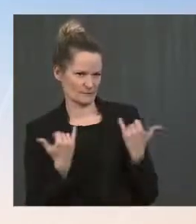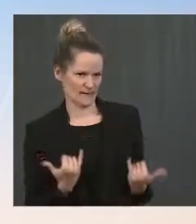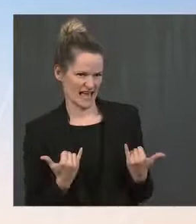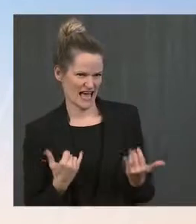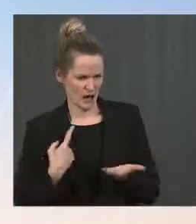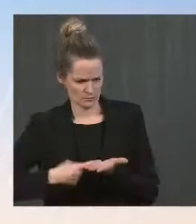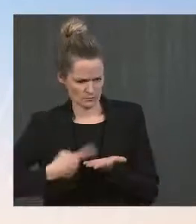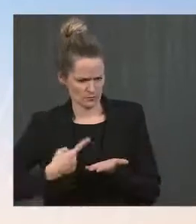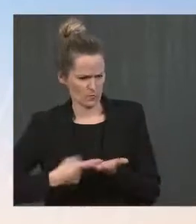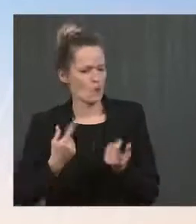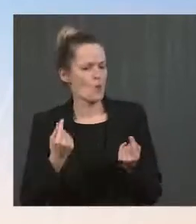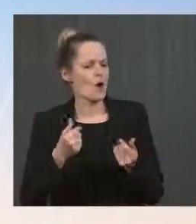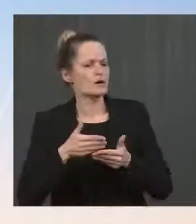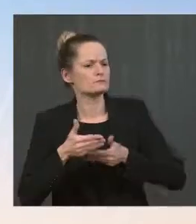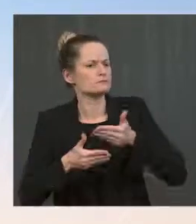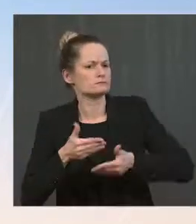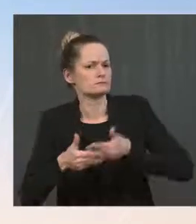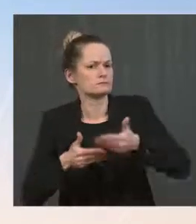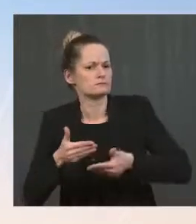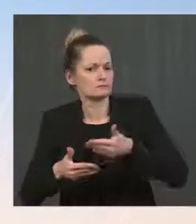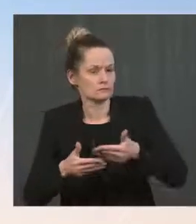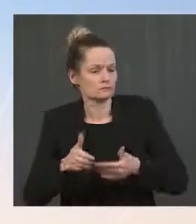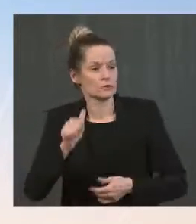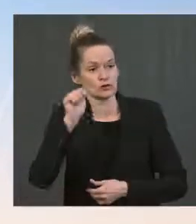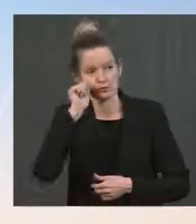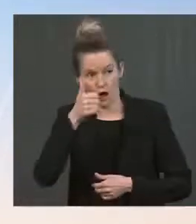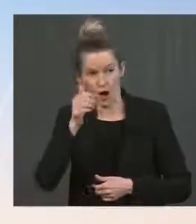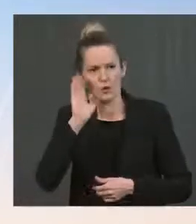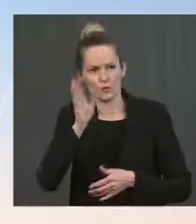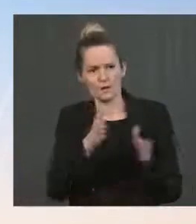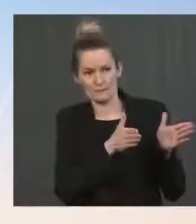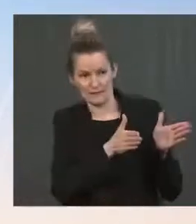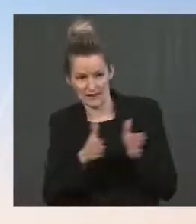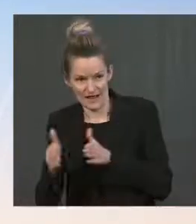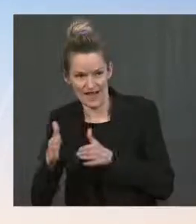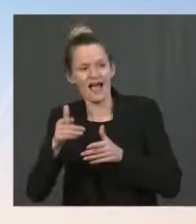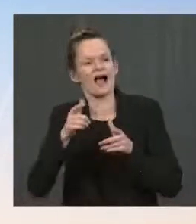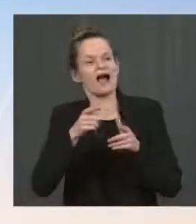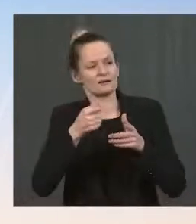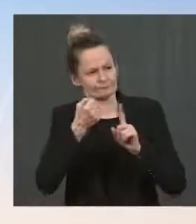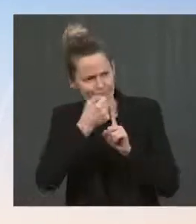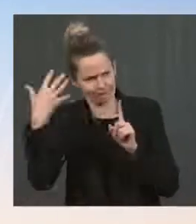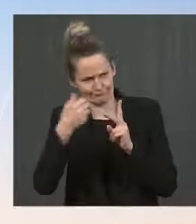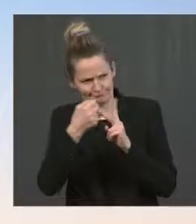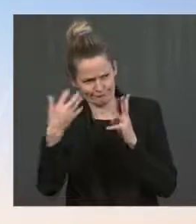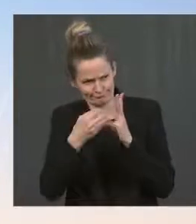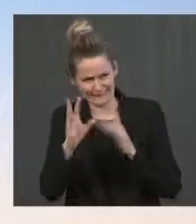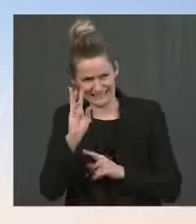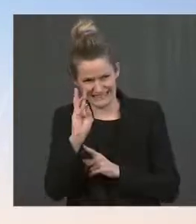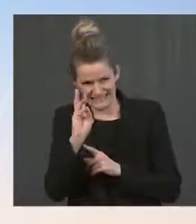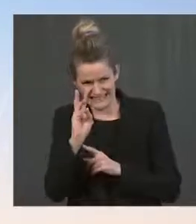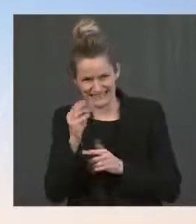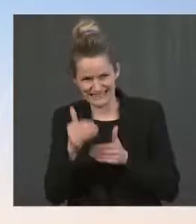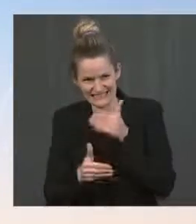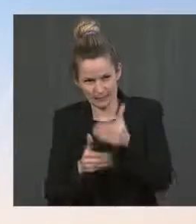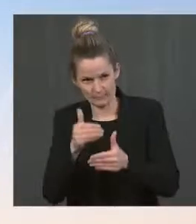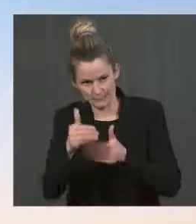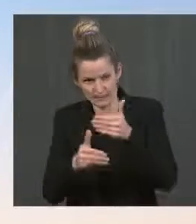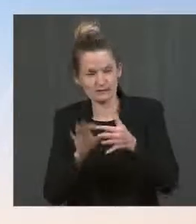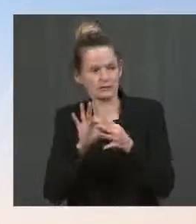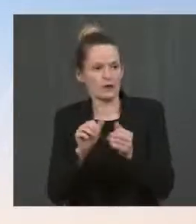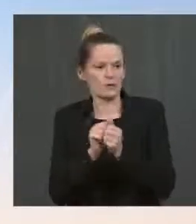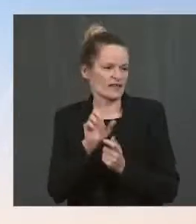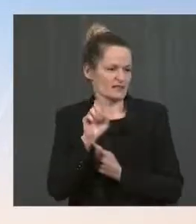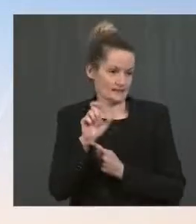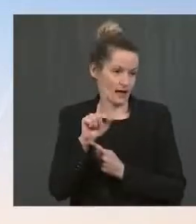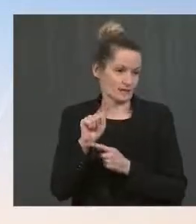including his plan. He'll announce tomorrow 6 steps to stop the spread of Delta and increase vaccinations. And to kind of get to your second question, and then I'll